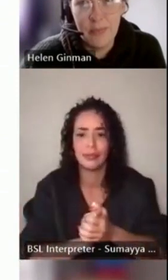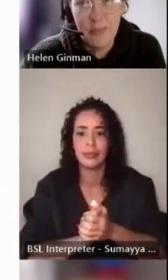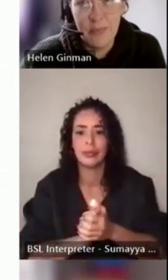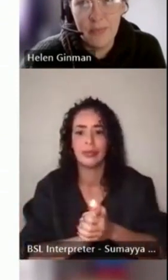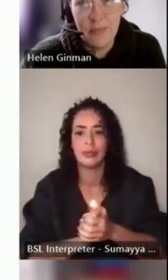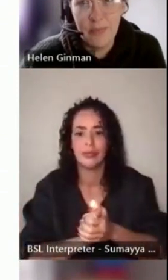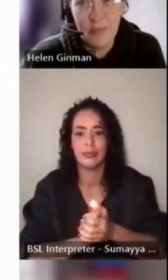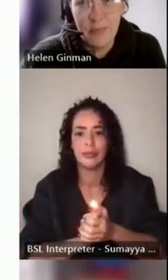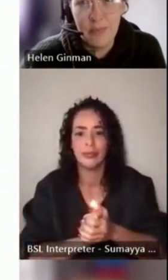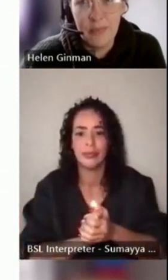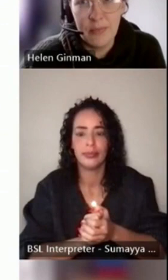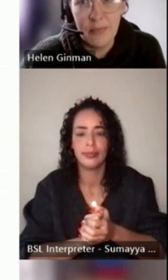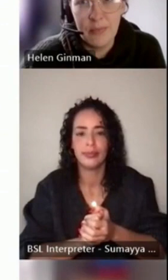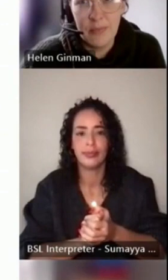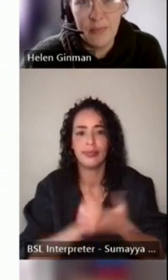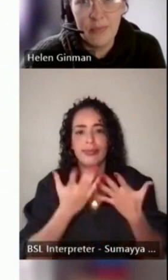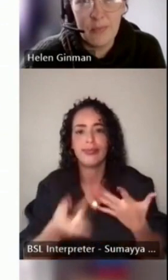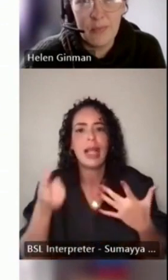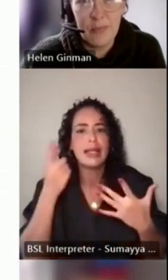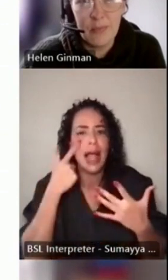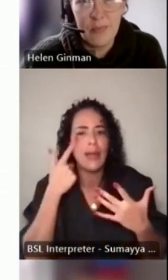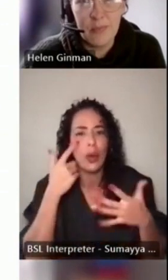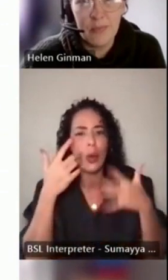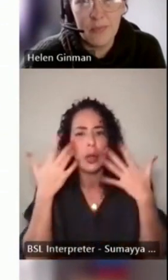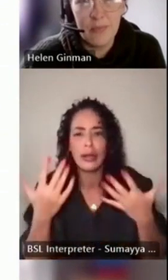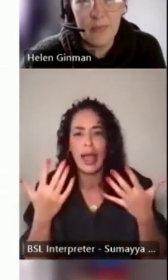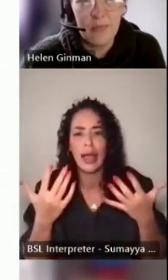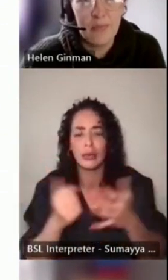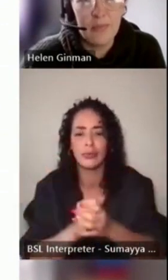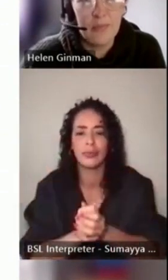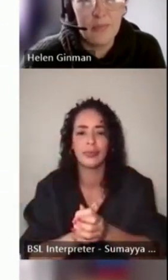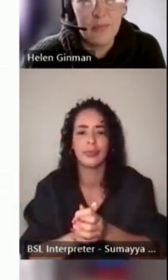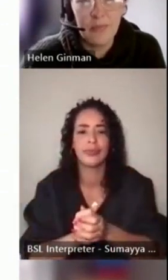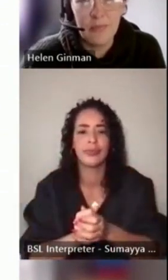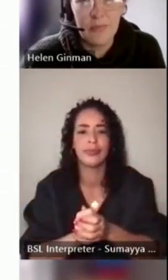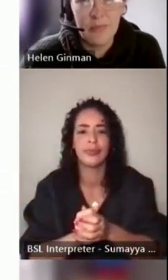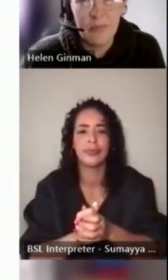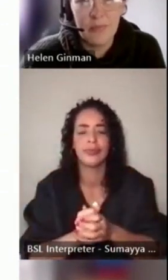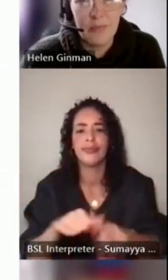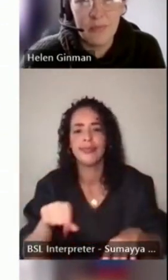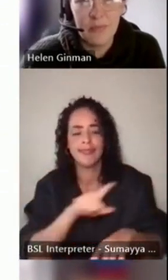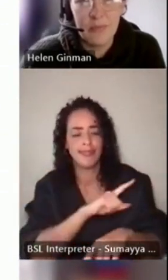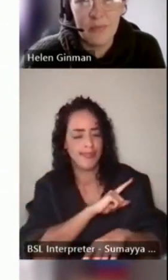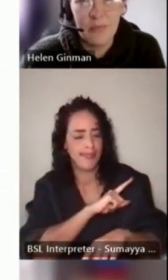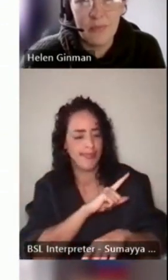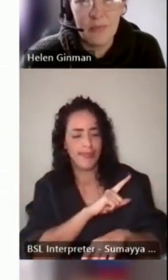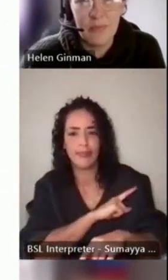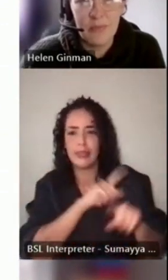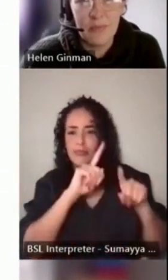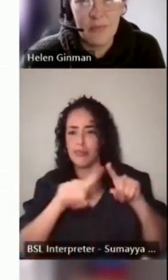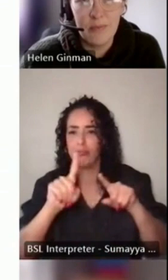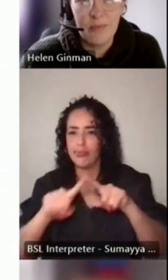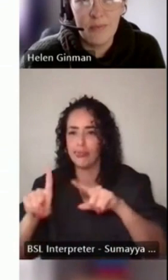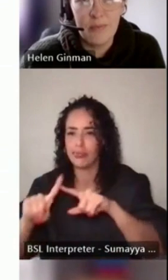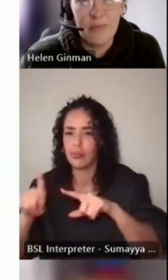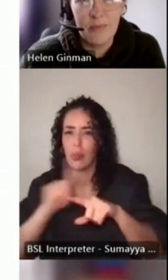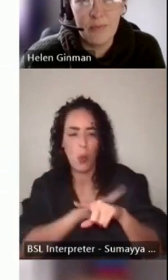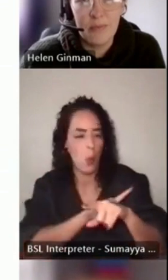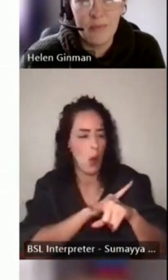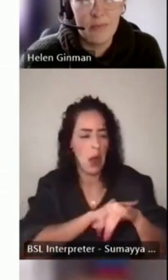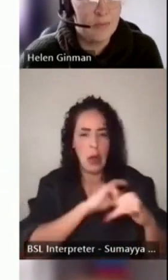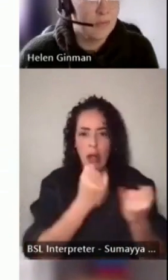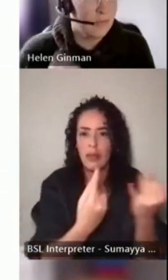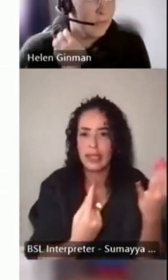I'm going to have a look now at where these different reasons for conflict might fit in, the sort of categories